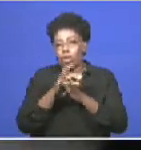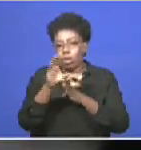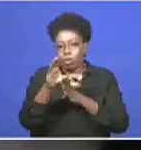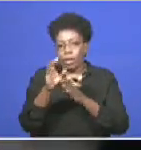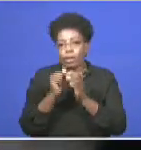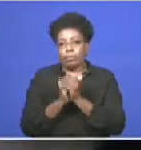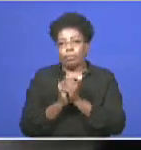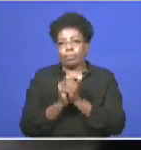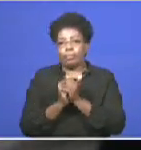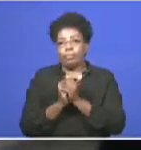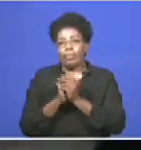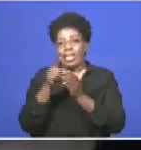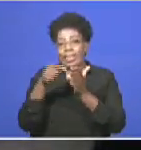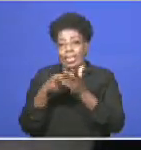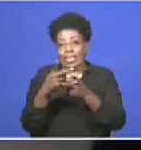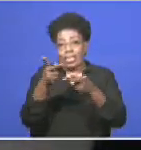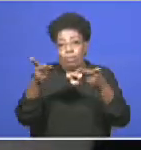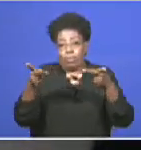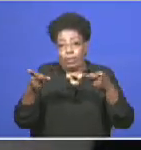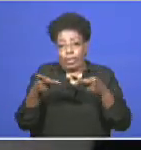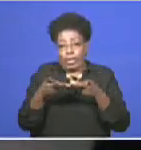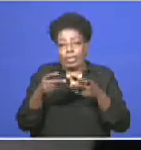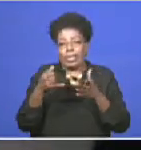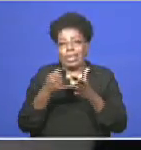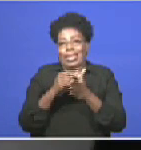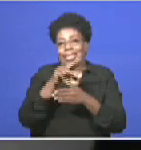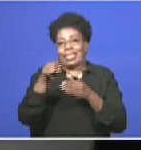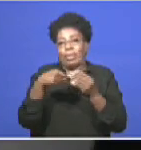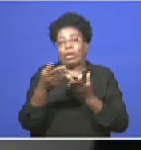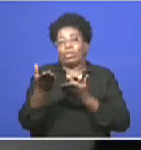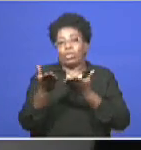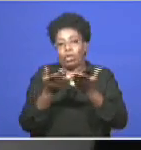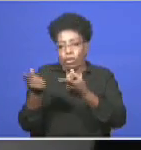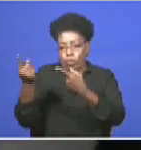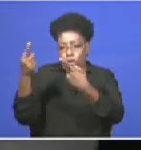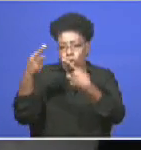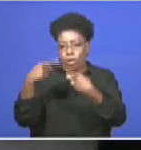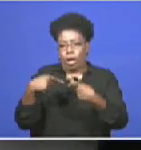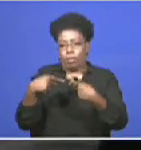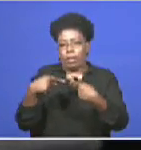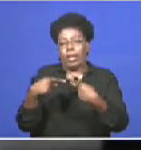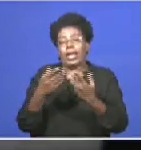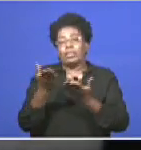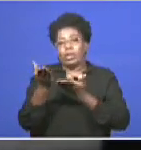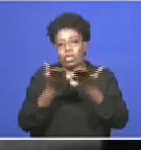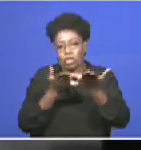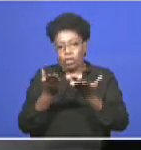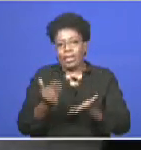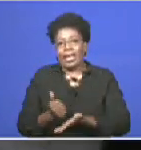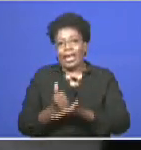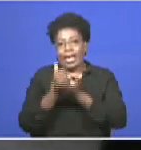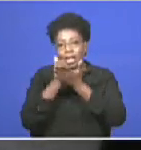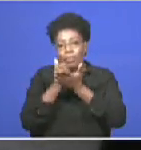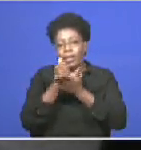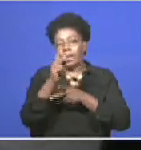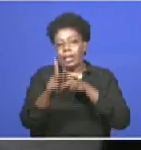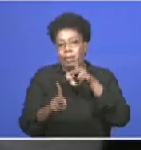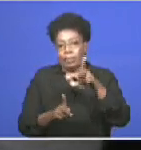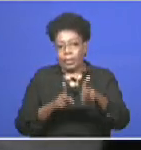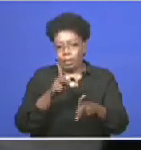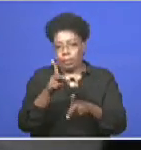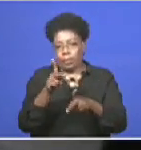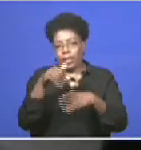This is a place, it's all about service. Once you come here, it's all about serving and helping people in their emergency